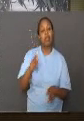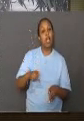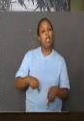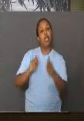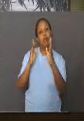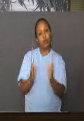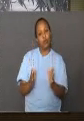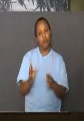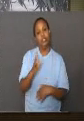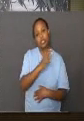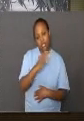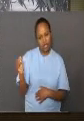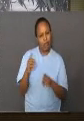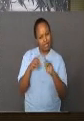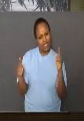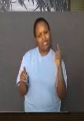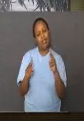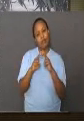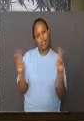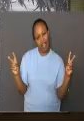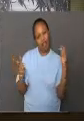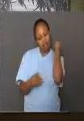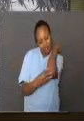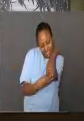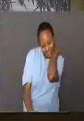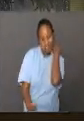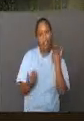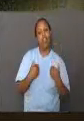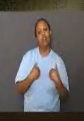who typically lived in great poverty.